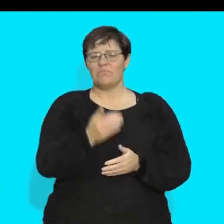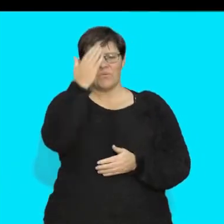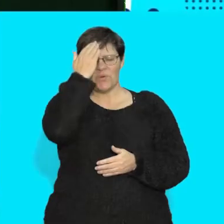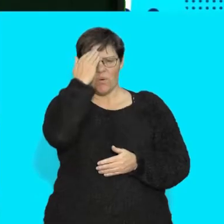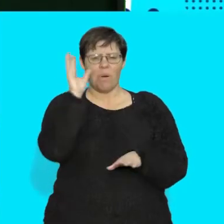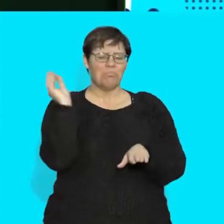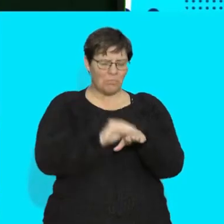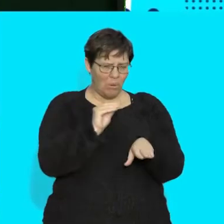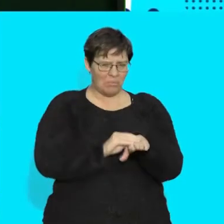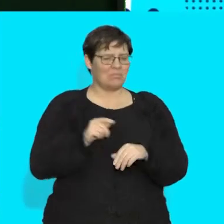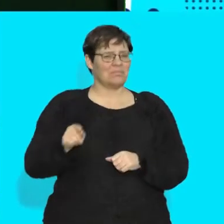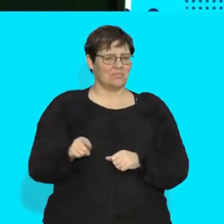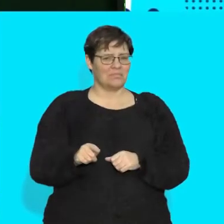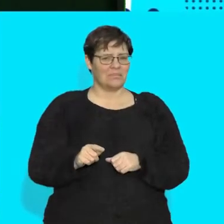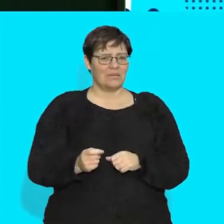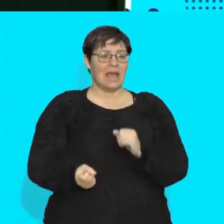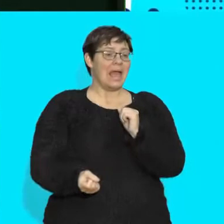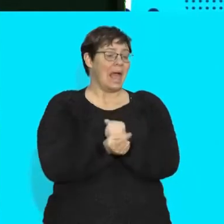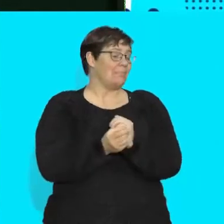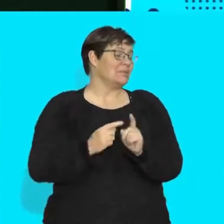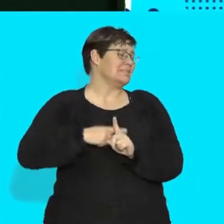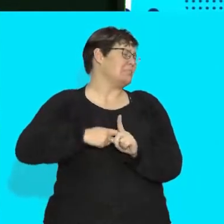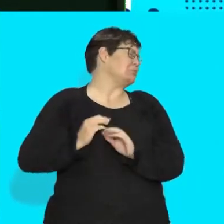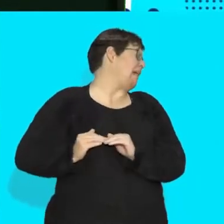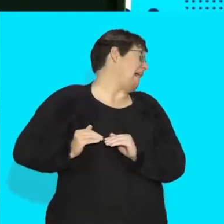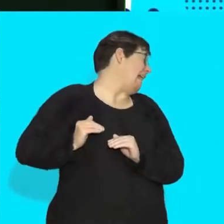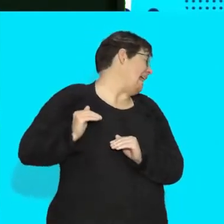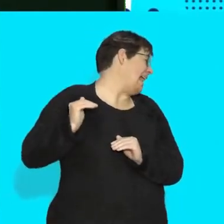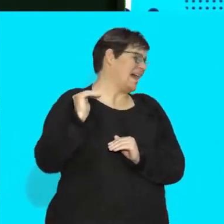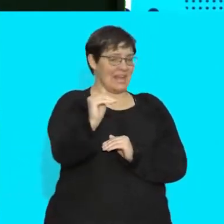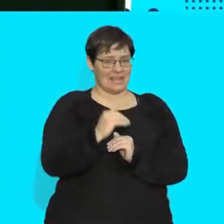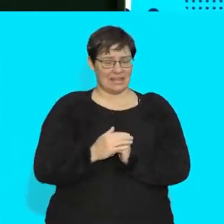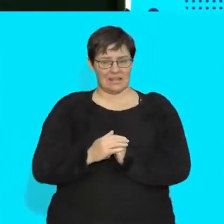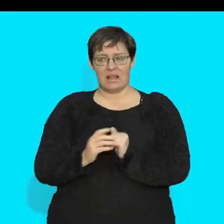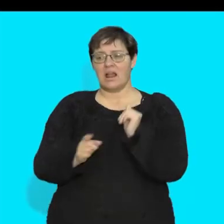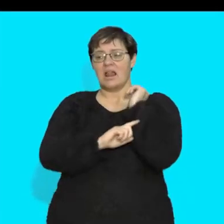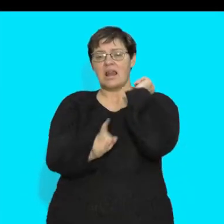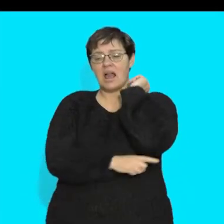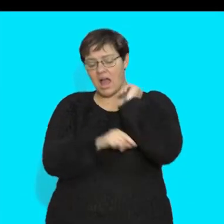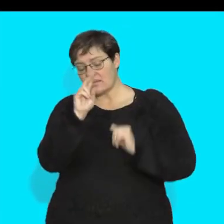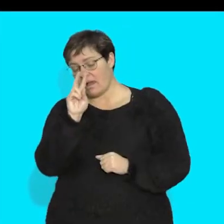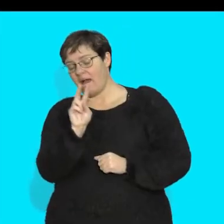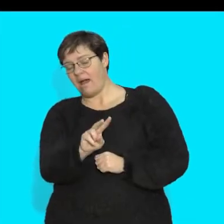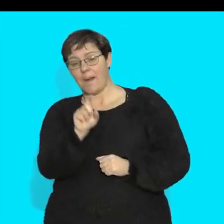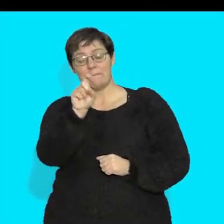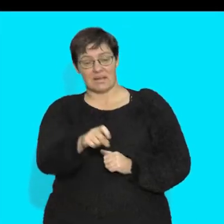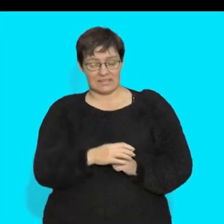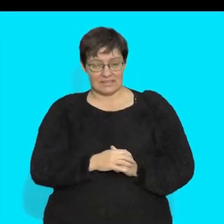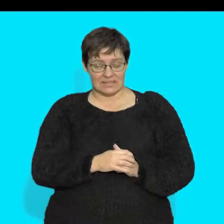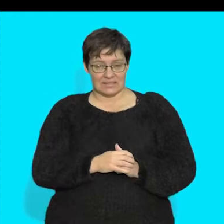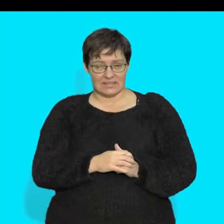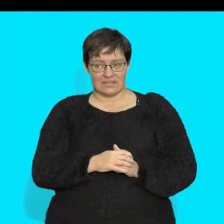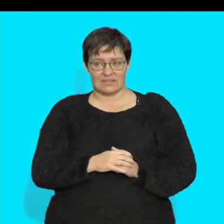going. But you know what? There's a problem. This is happening at extremely high temperatures. So the last thing I want you to